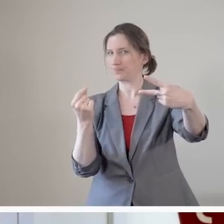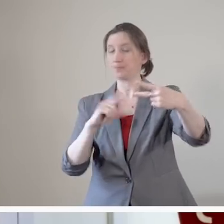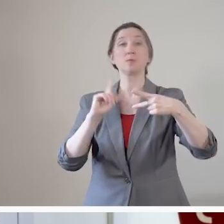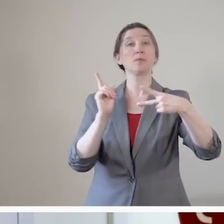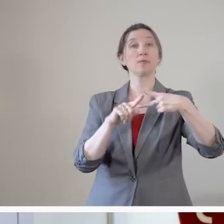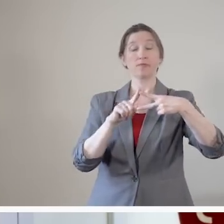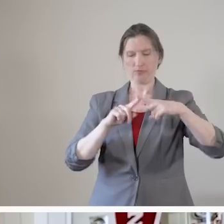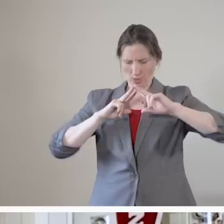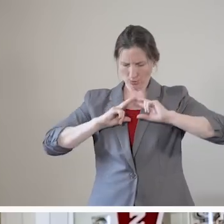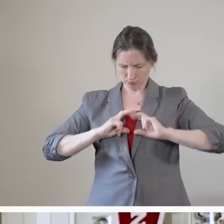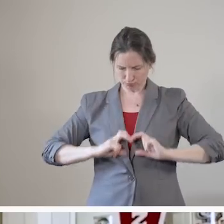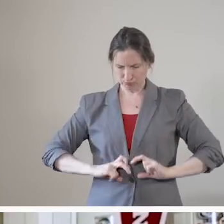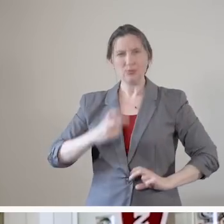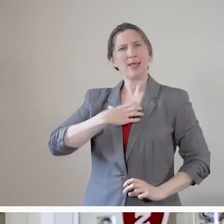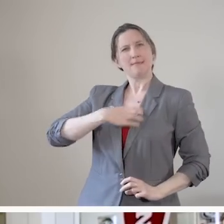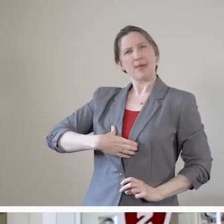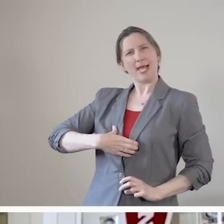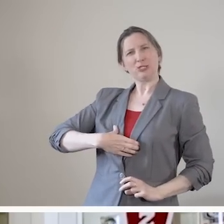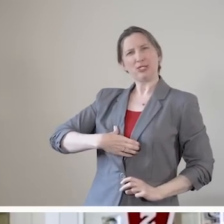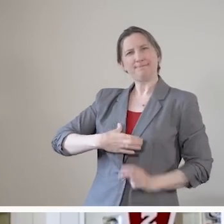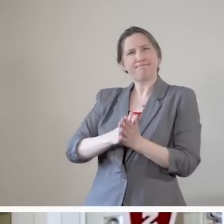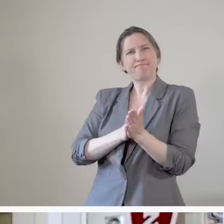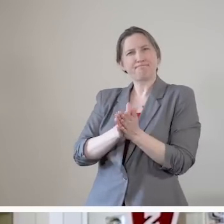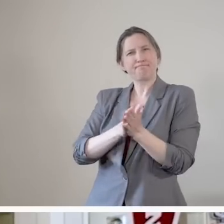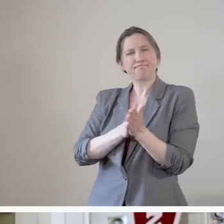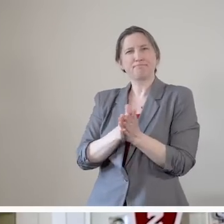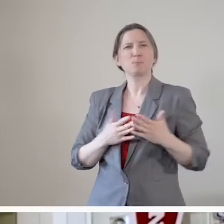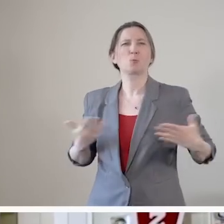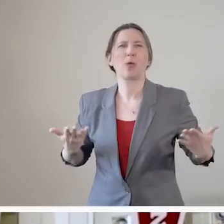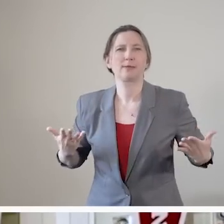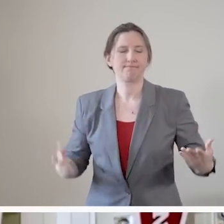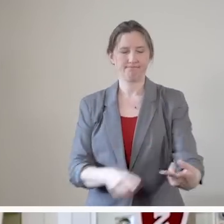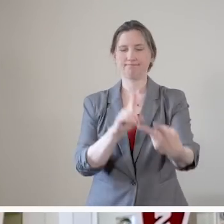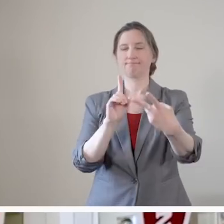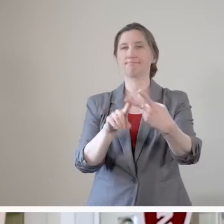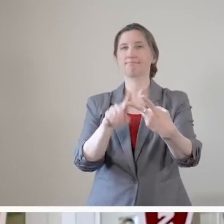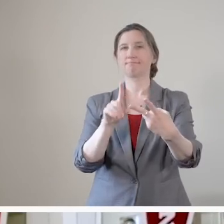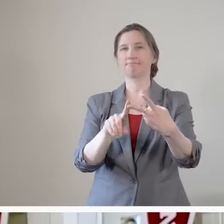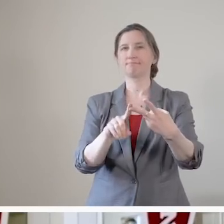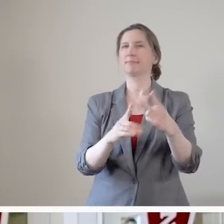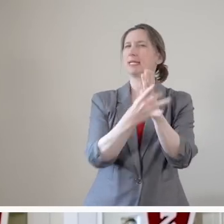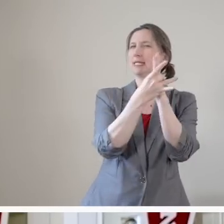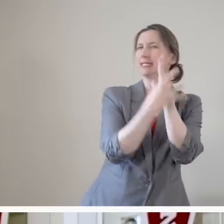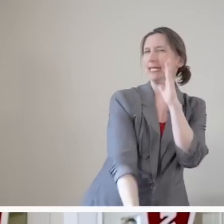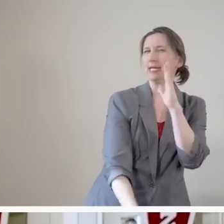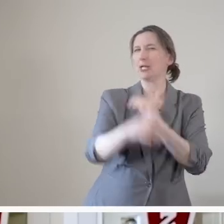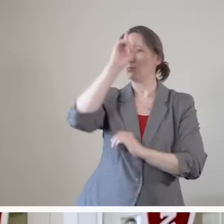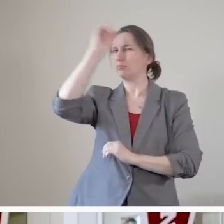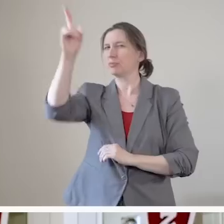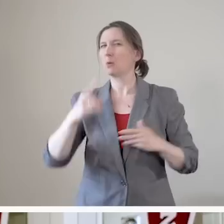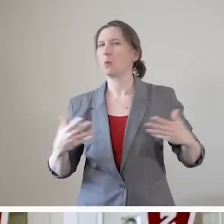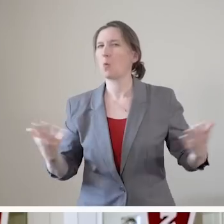Two steps. Step one, what are you really passionate about? Step two, what are you